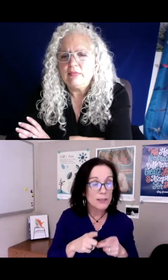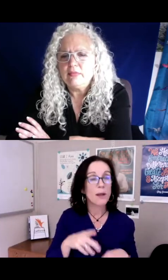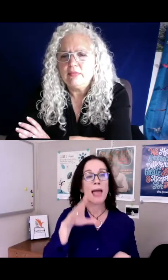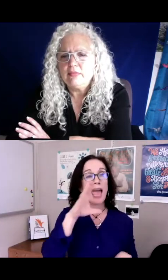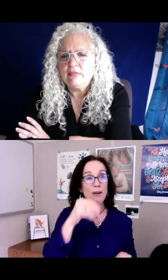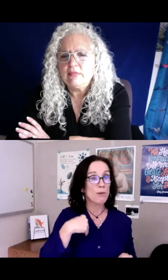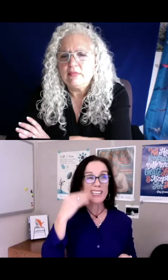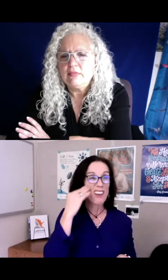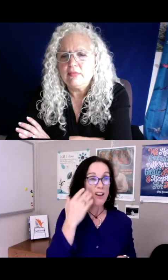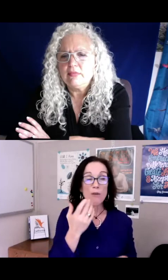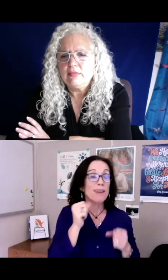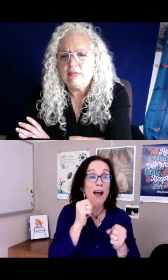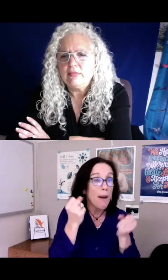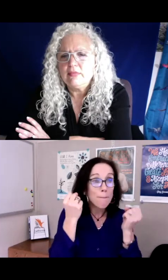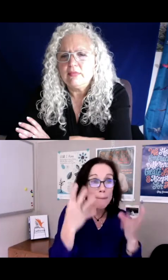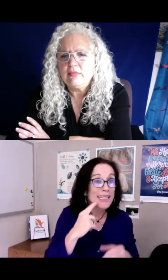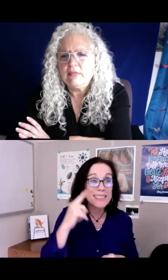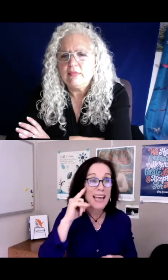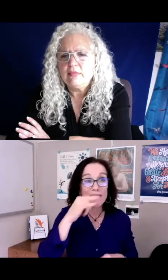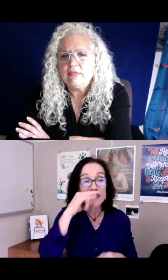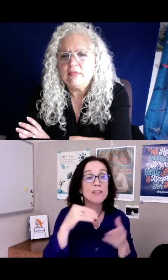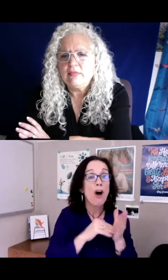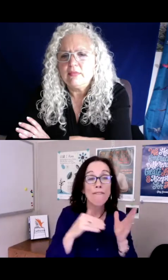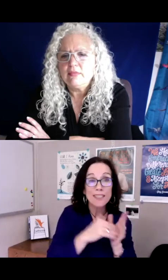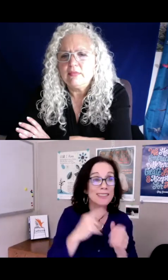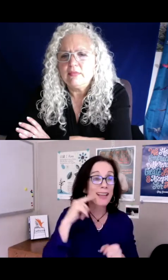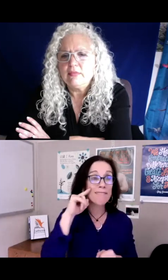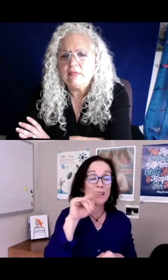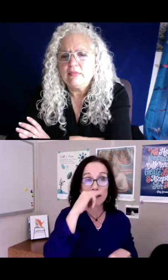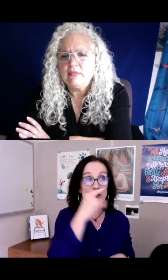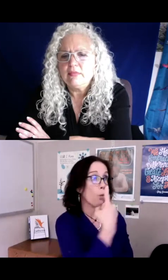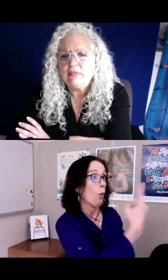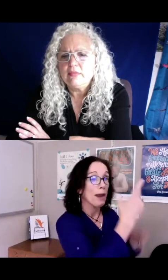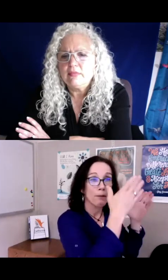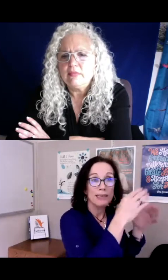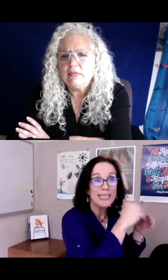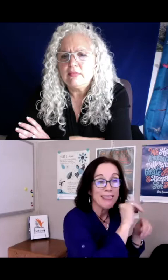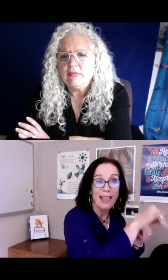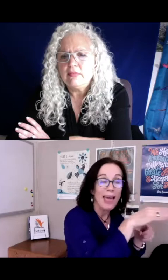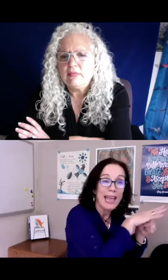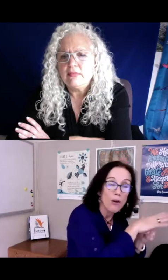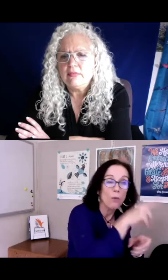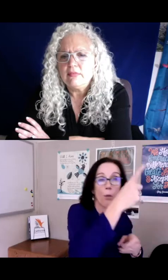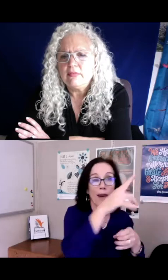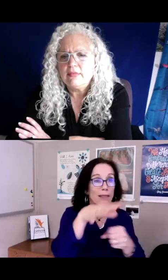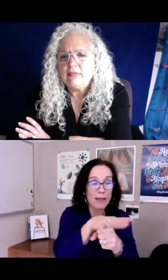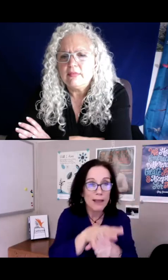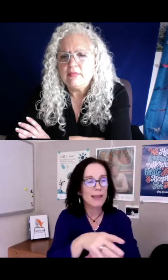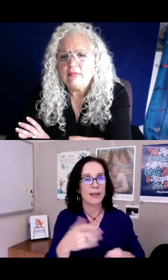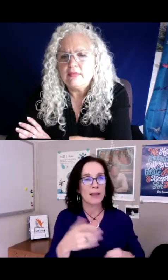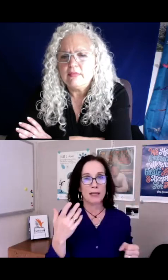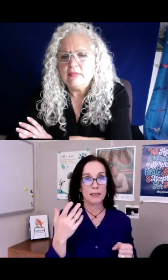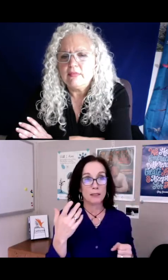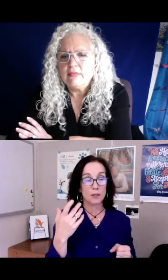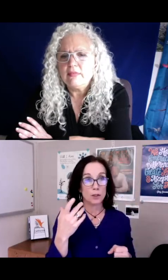districts. And we know that not a lot of deaf kids, often they're the only deaf